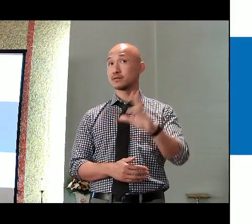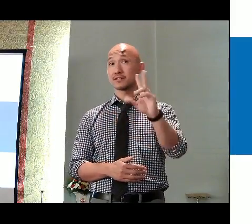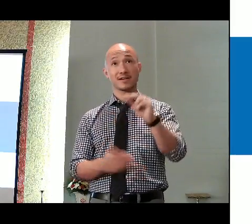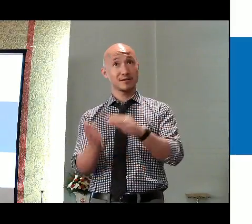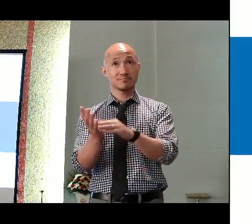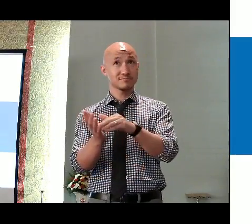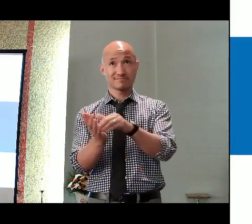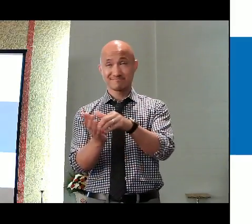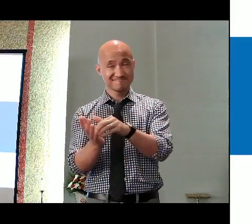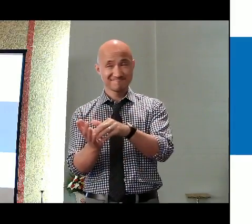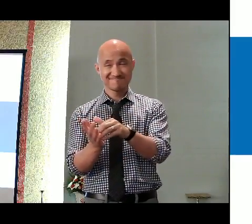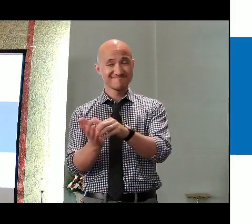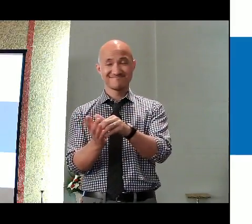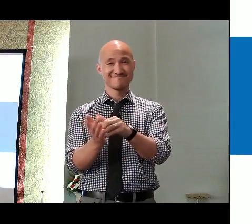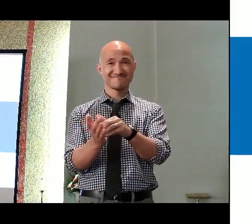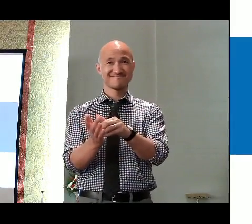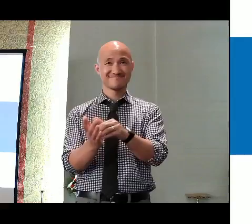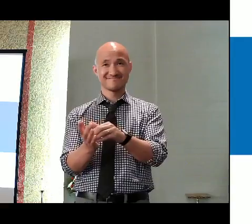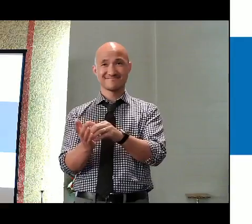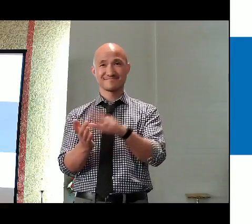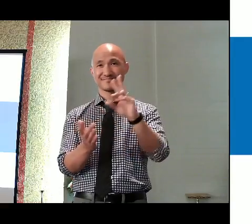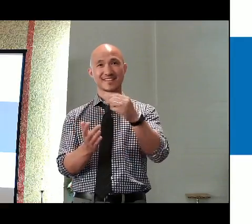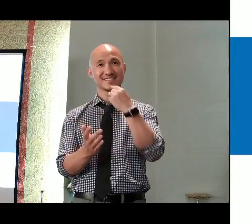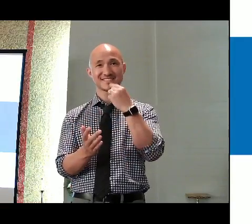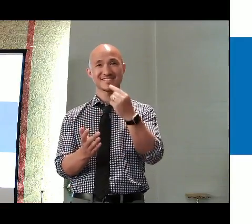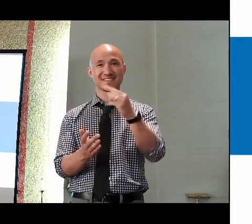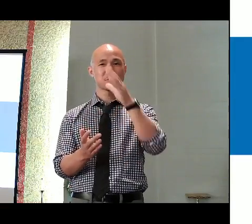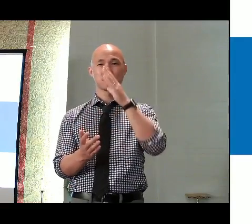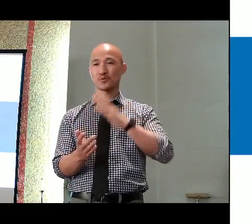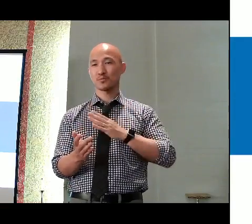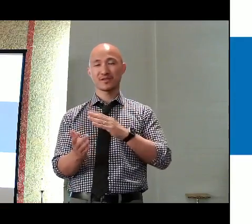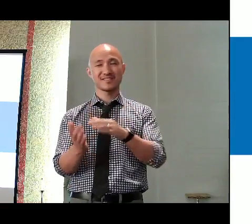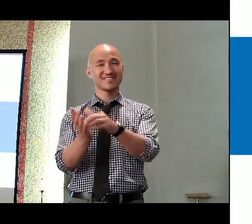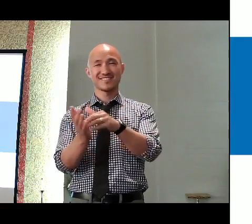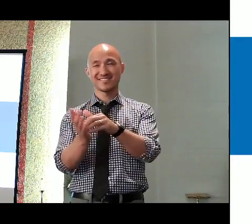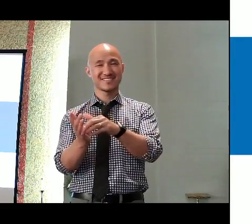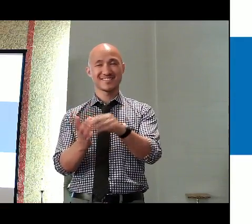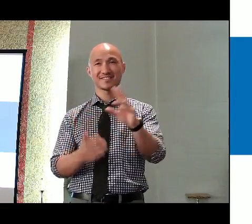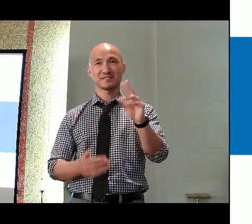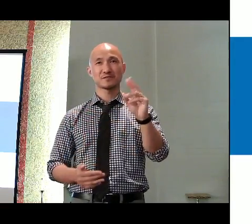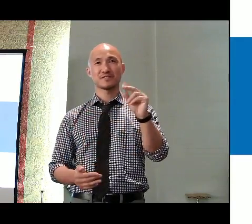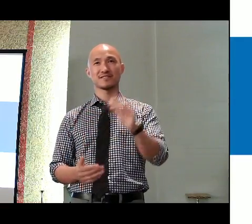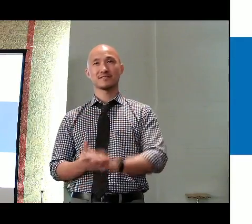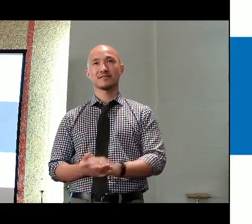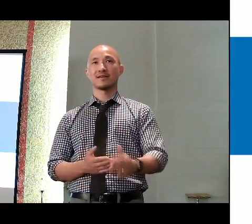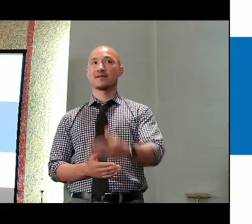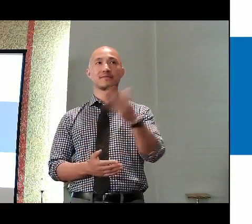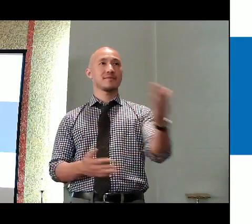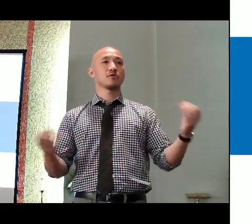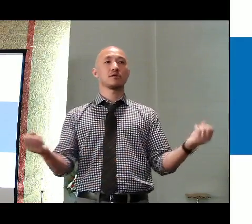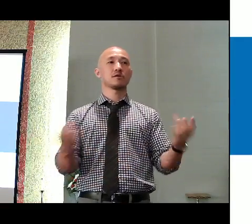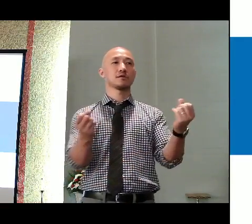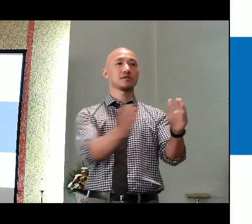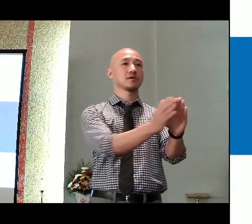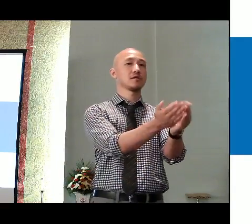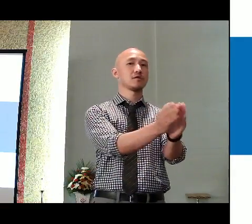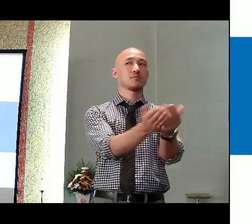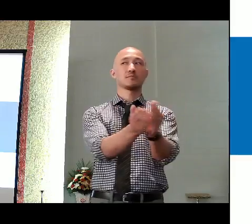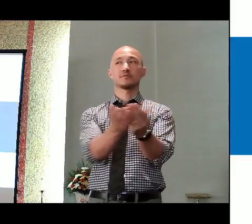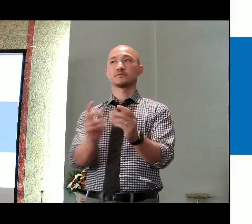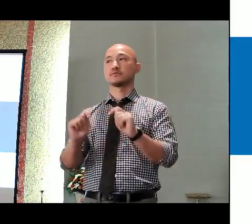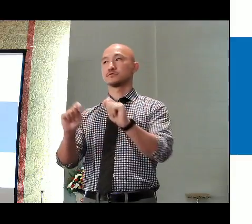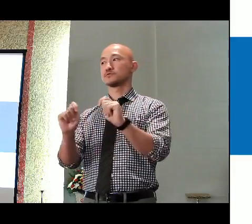that. Like many relational books try to attempt to do, men are from Mars, women are for Venus, and